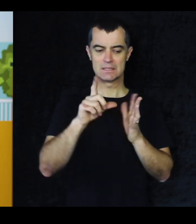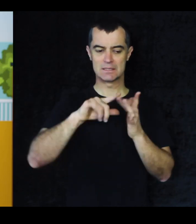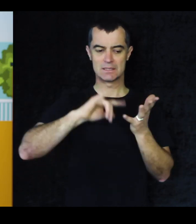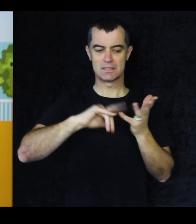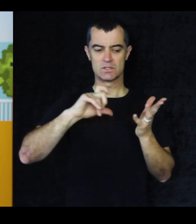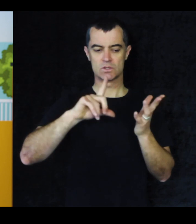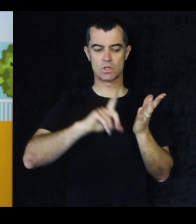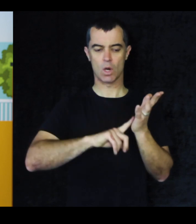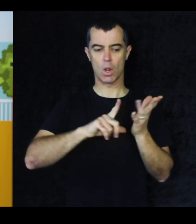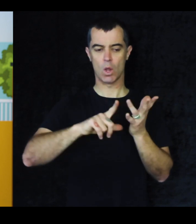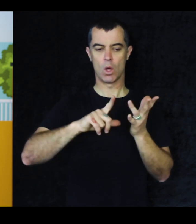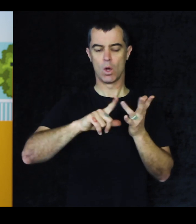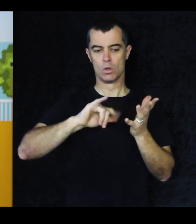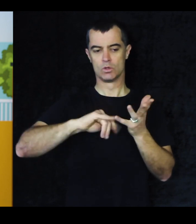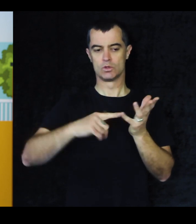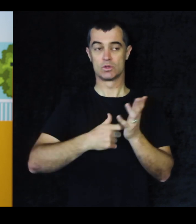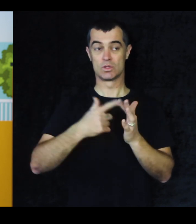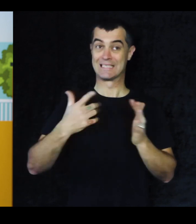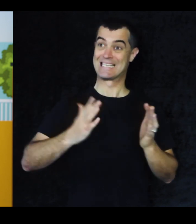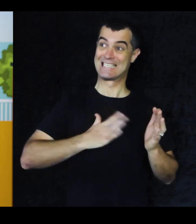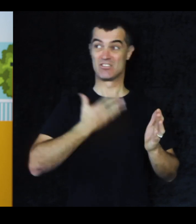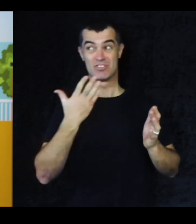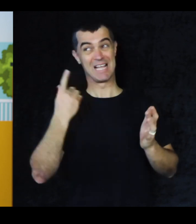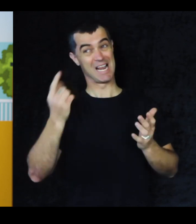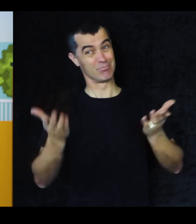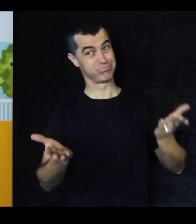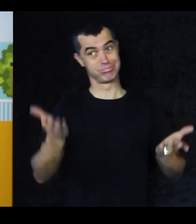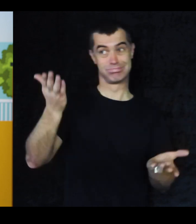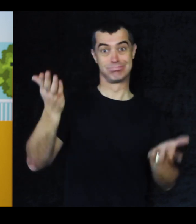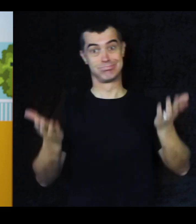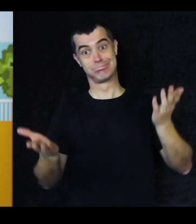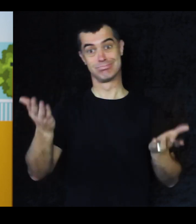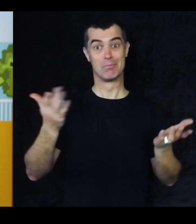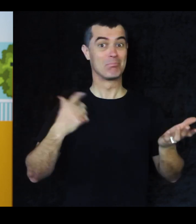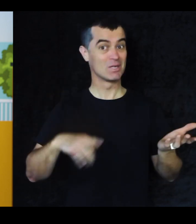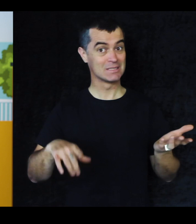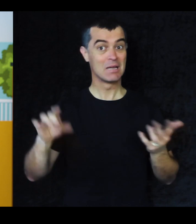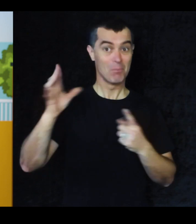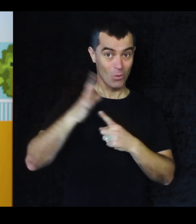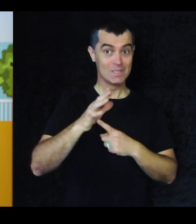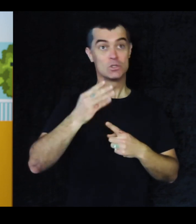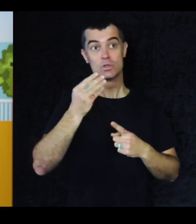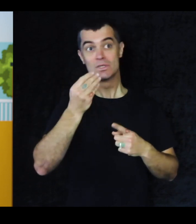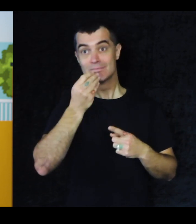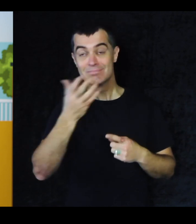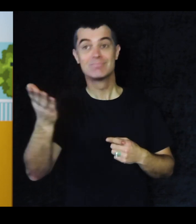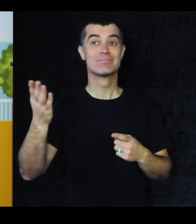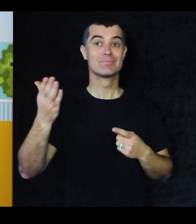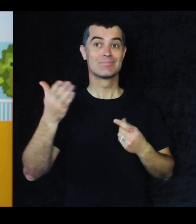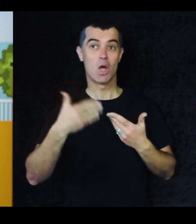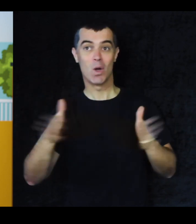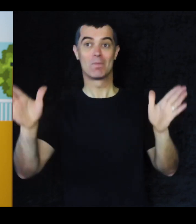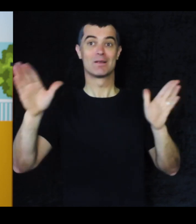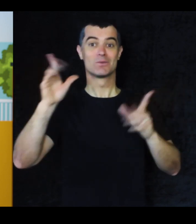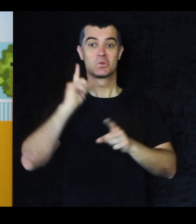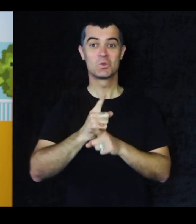Disclosure. It's an interesting, fraught space, because it's important to disclose,